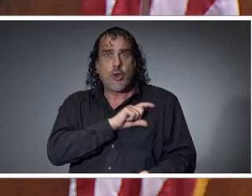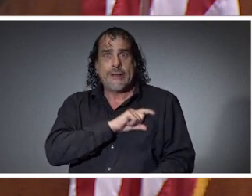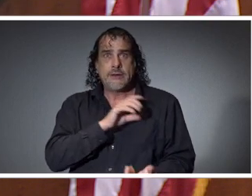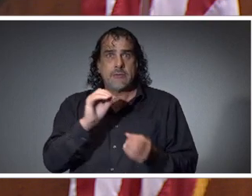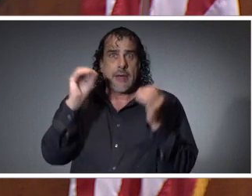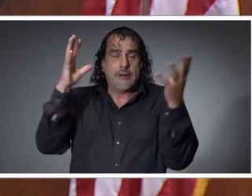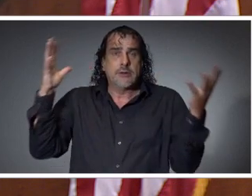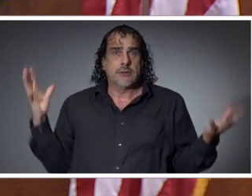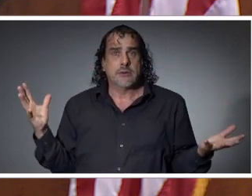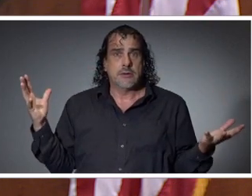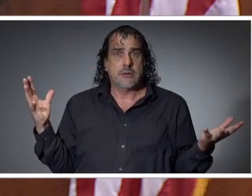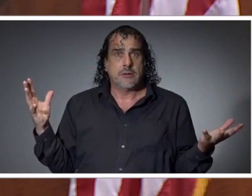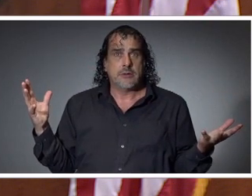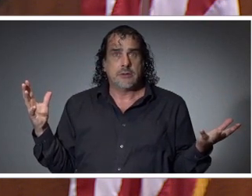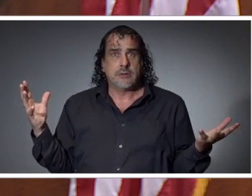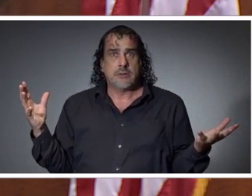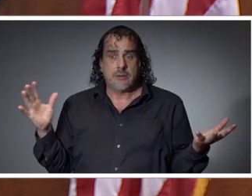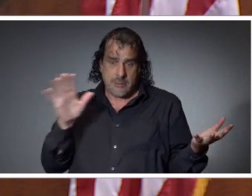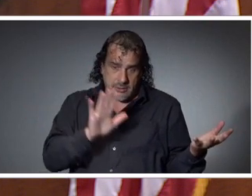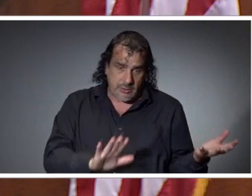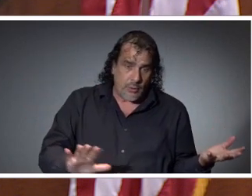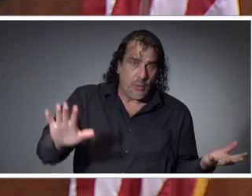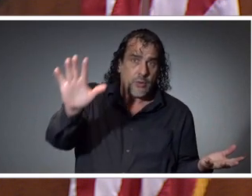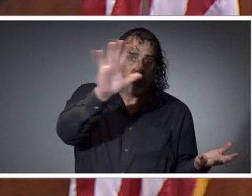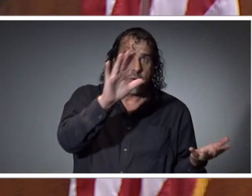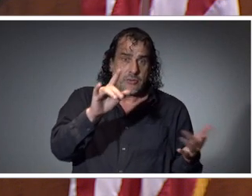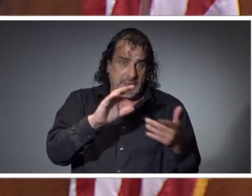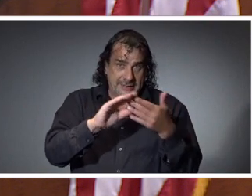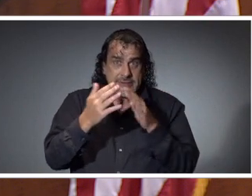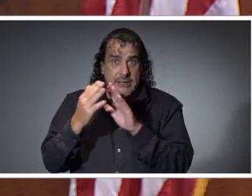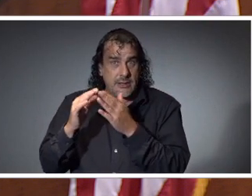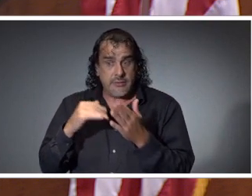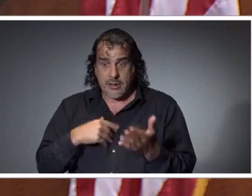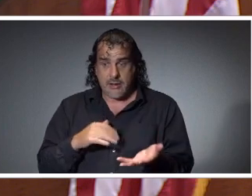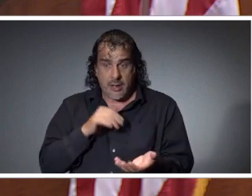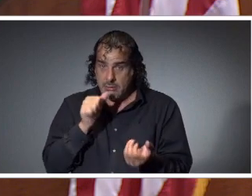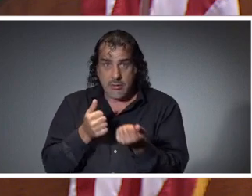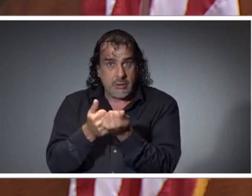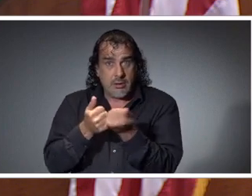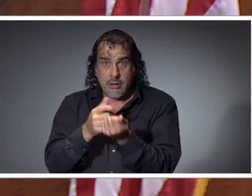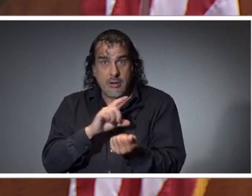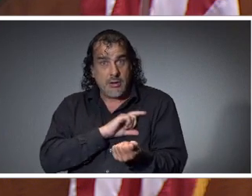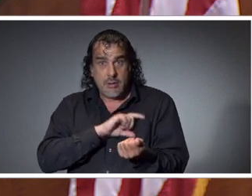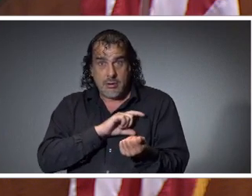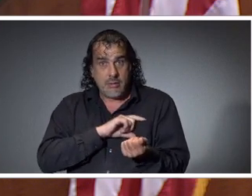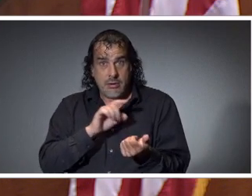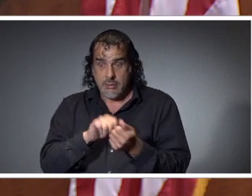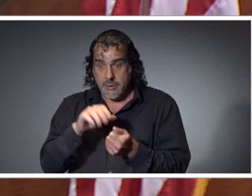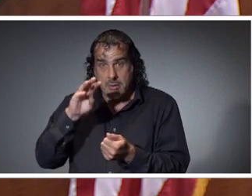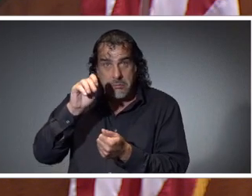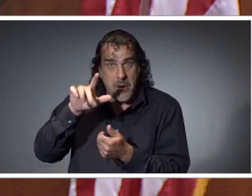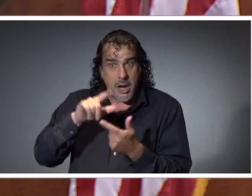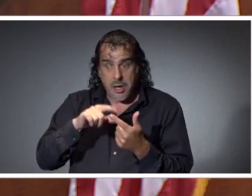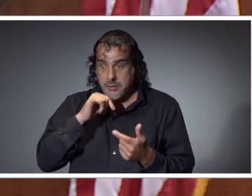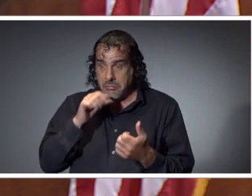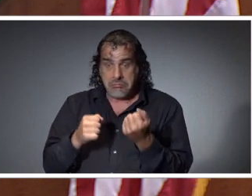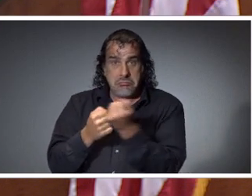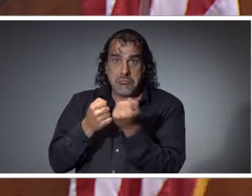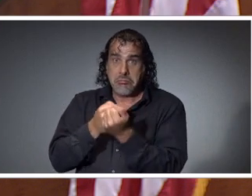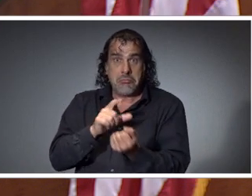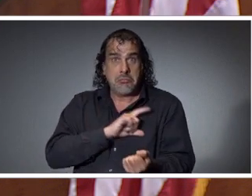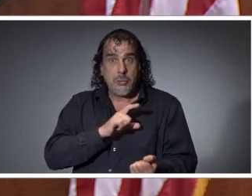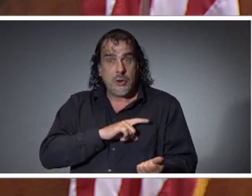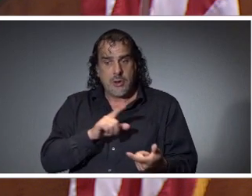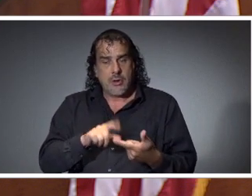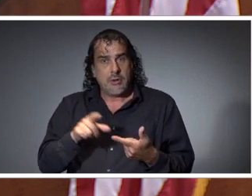And the reality is, in those areas in which that has been the mantra of the leadership, it should not surprise them